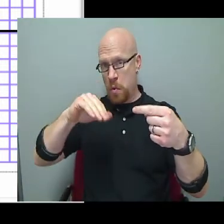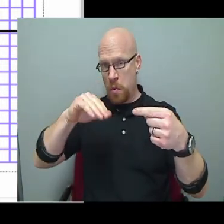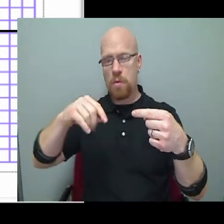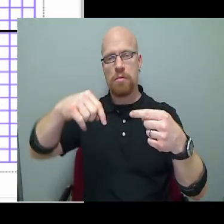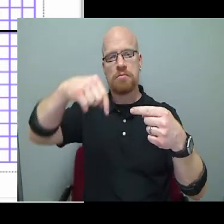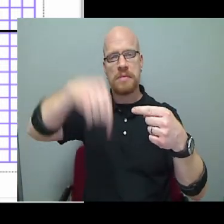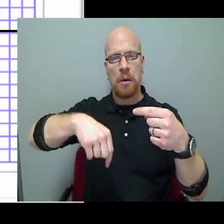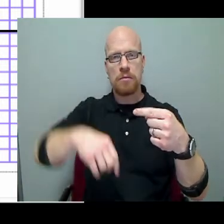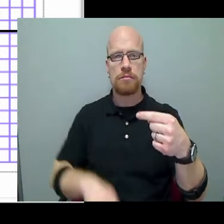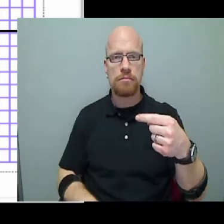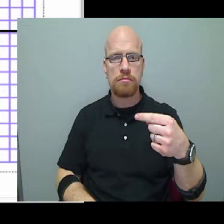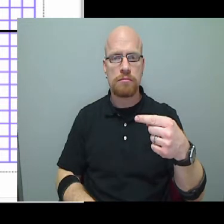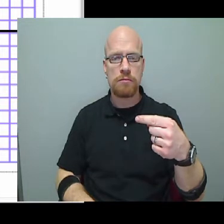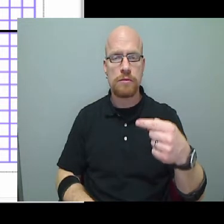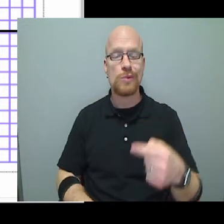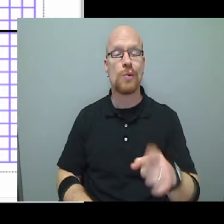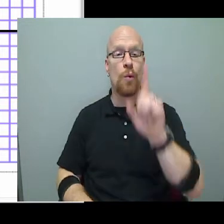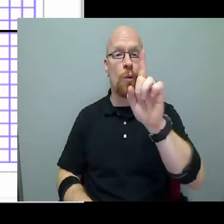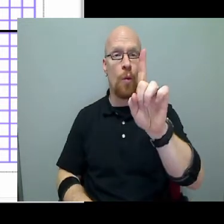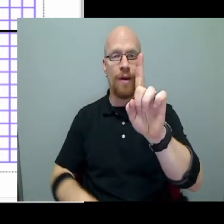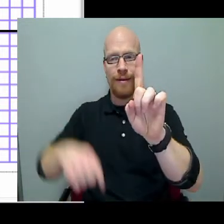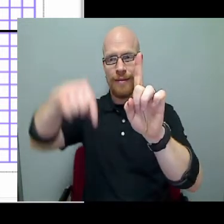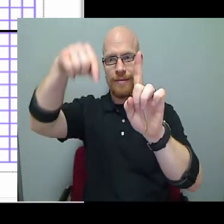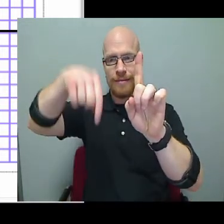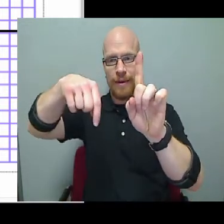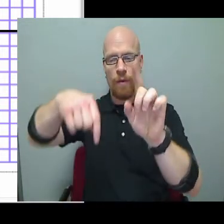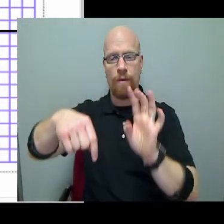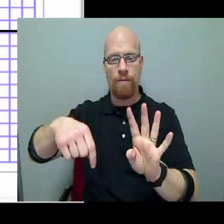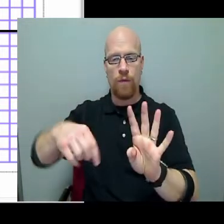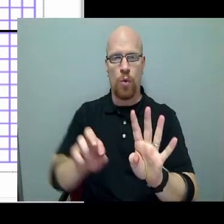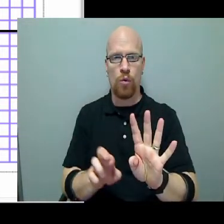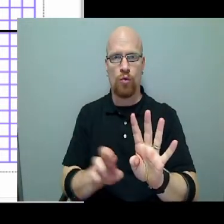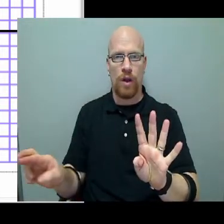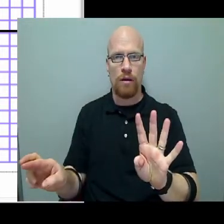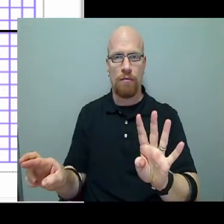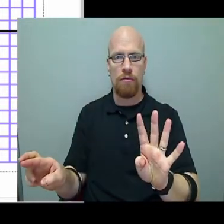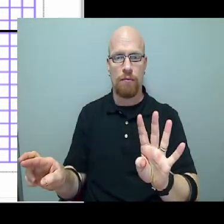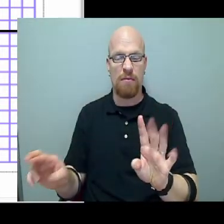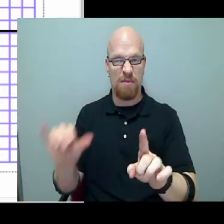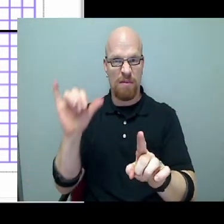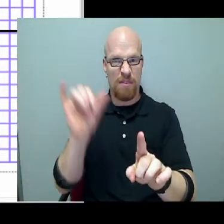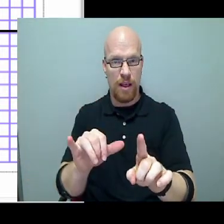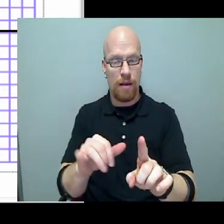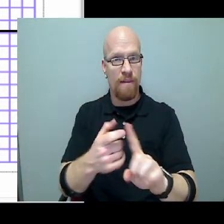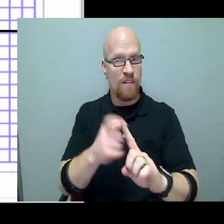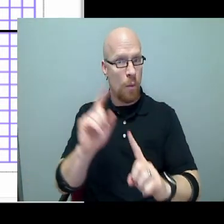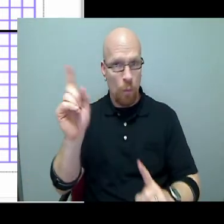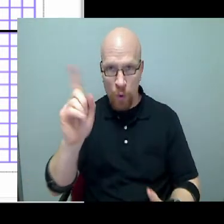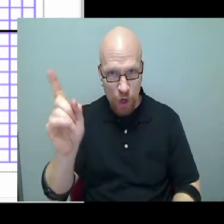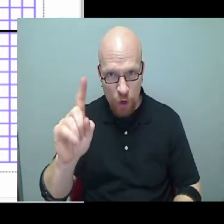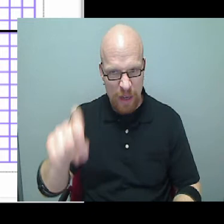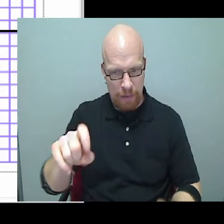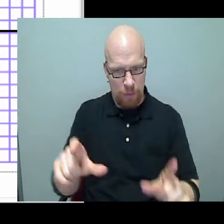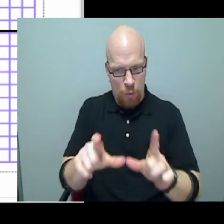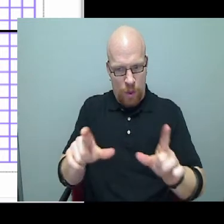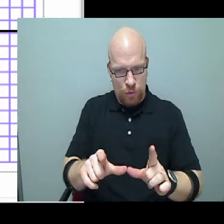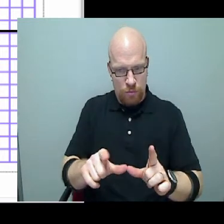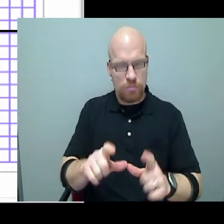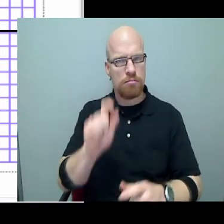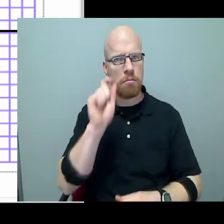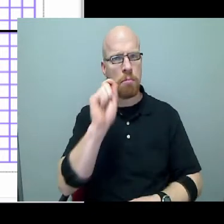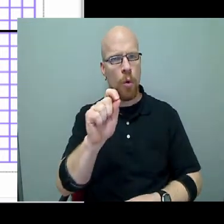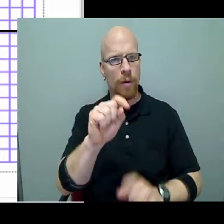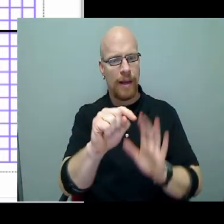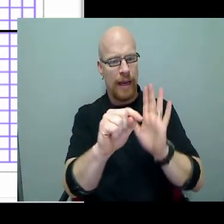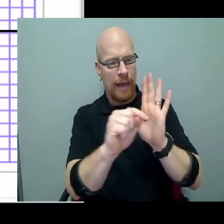hope you realize we're going to go down. So it's going to be 1 down, 4 to the right. We need to know where to start though. So we